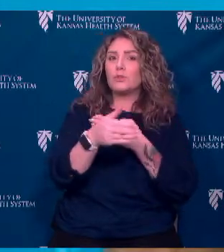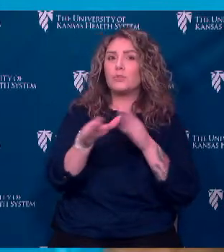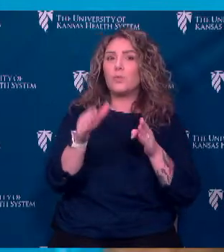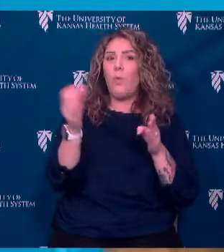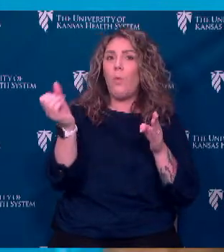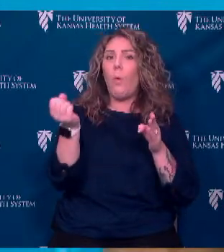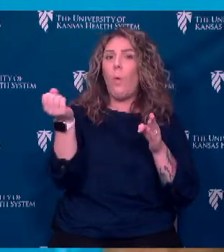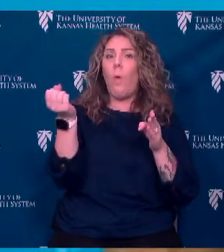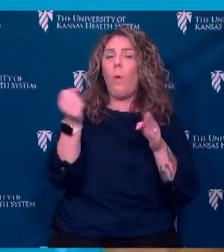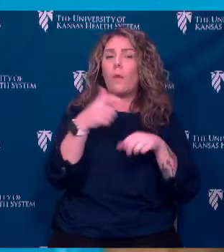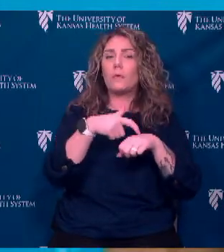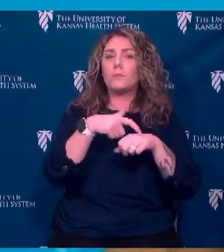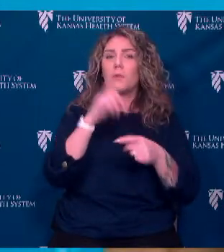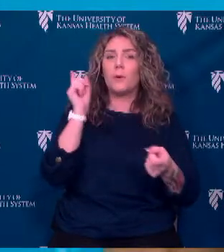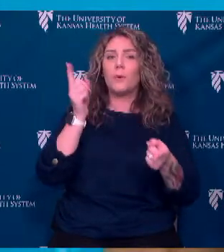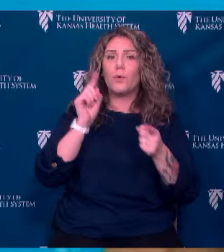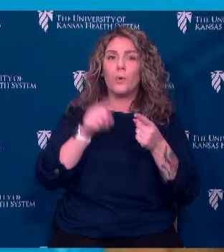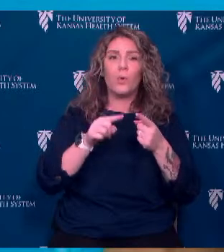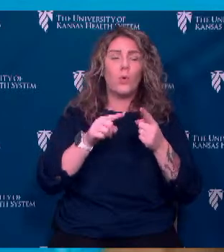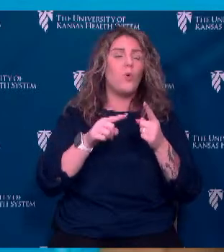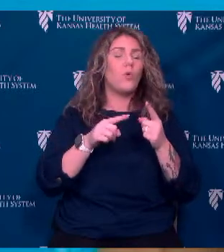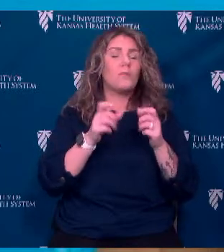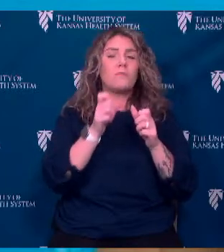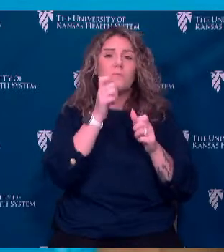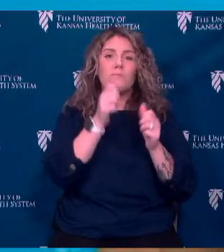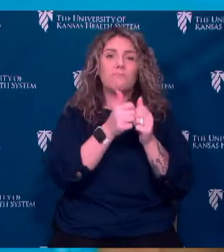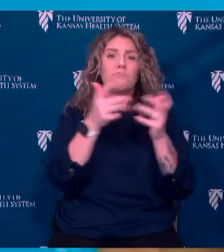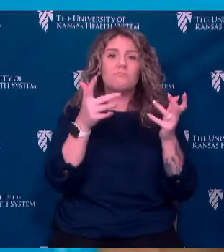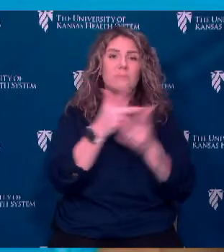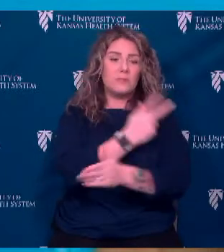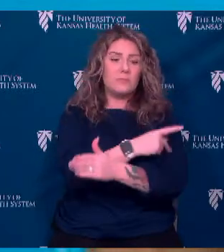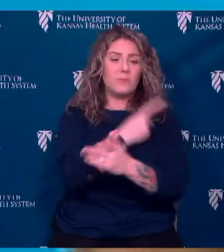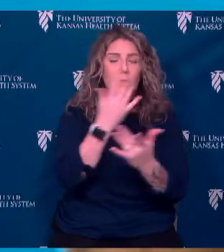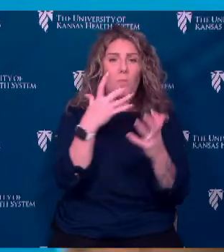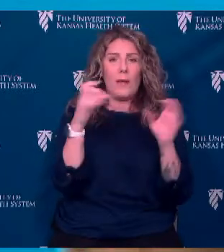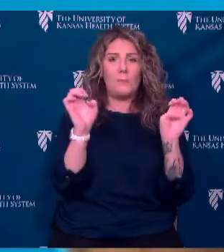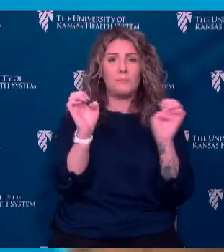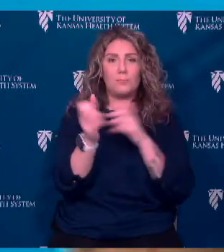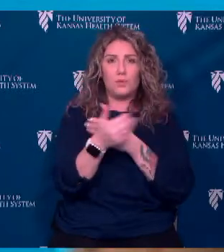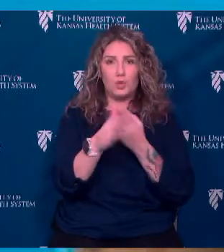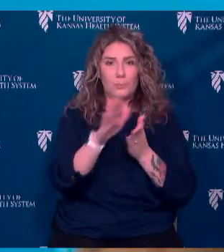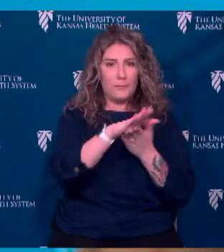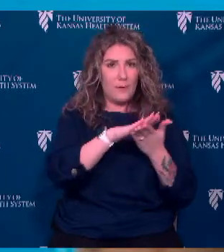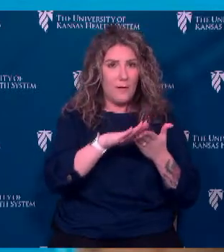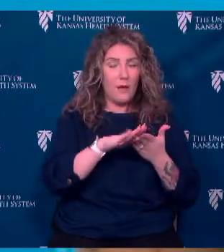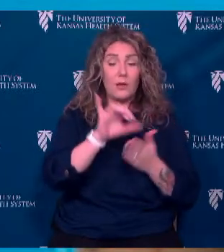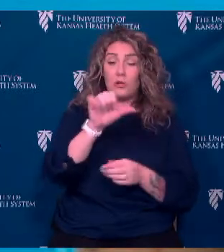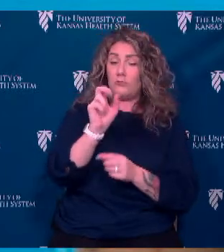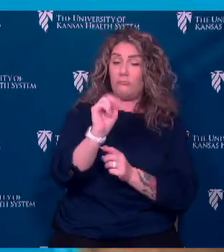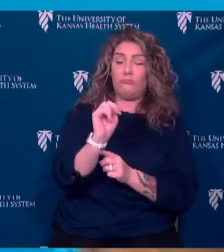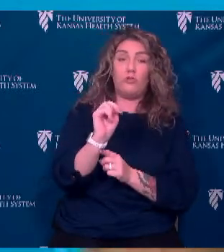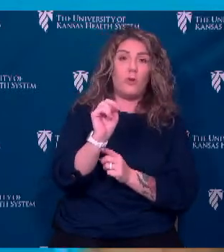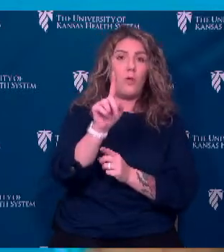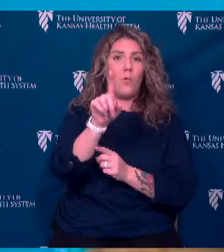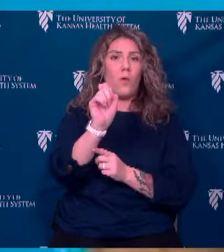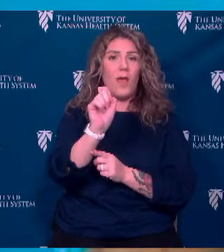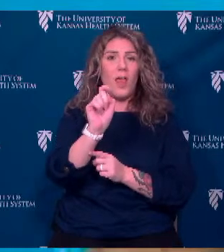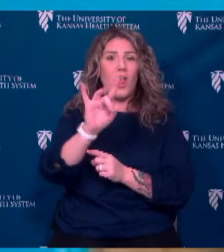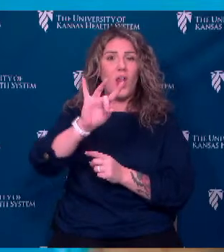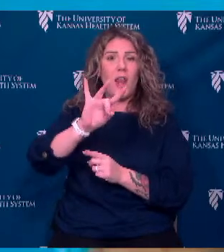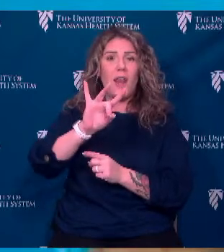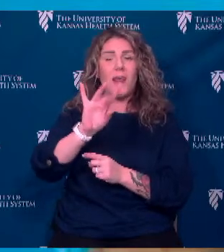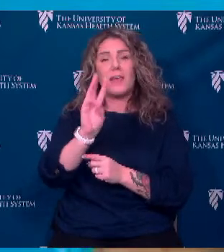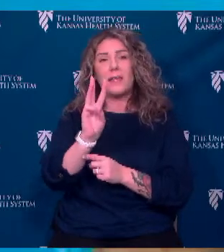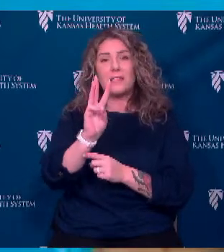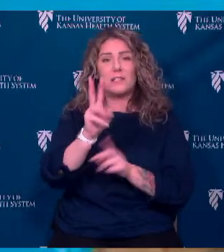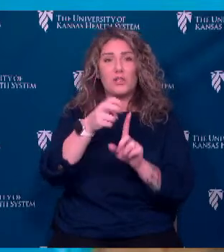dramatically. We're having less patients waiting in the ER, which is nice. In January, we had 186 transfers